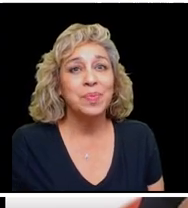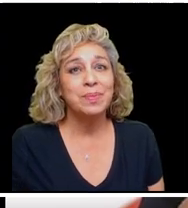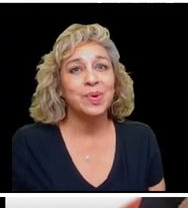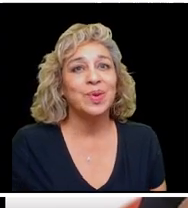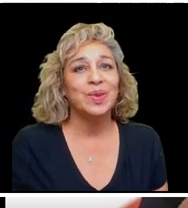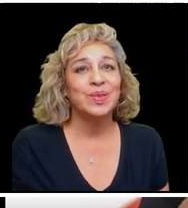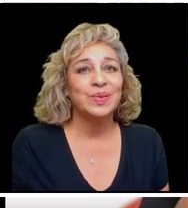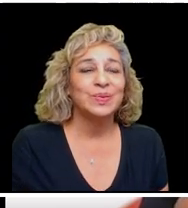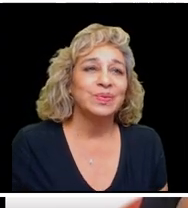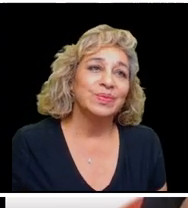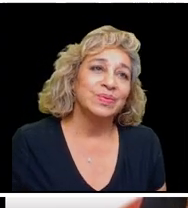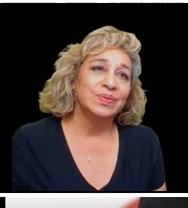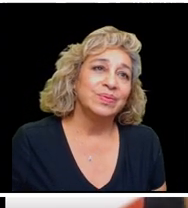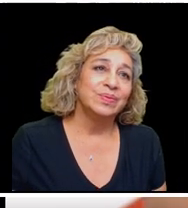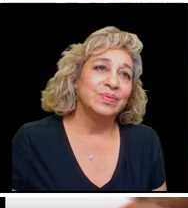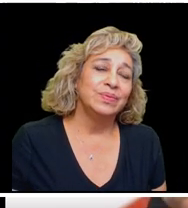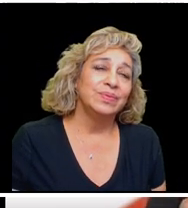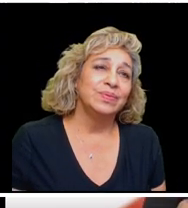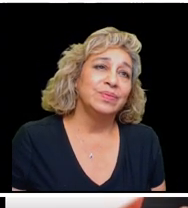humble people